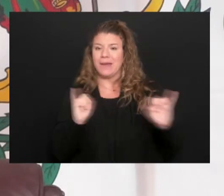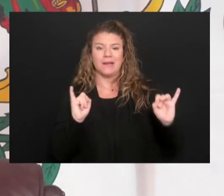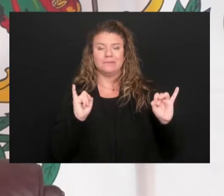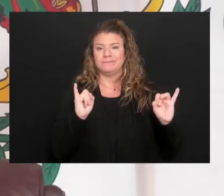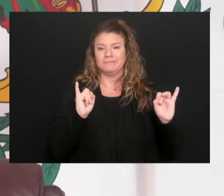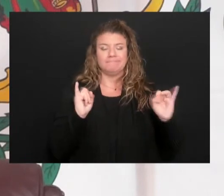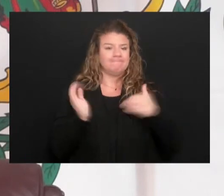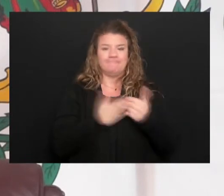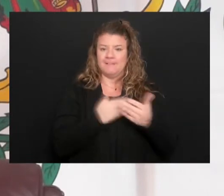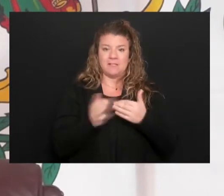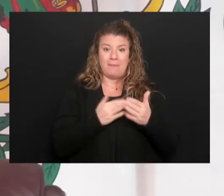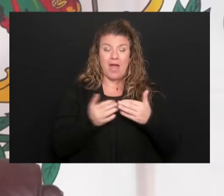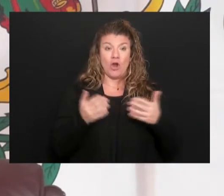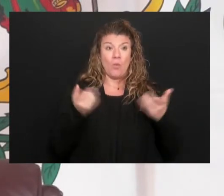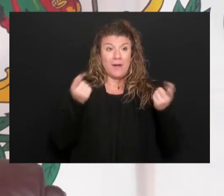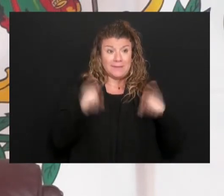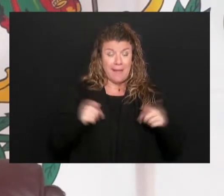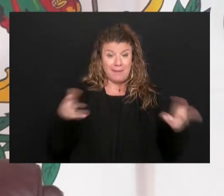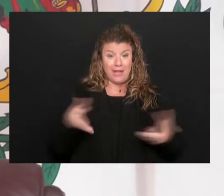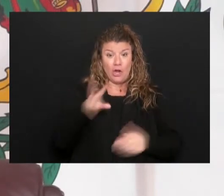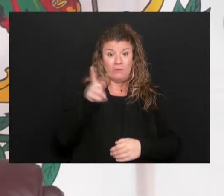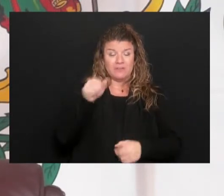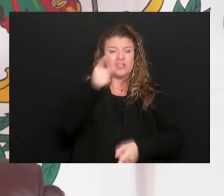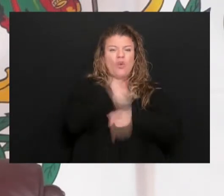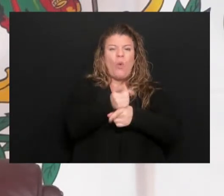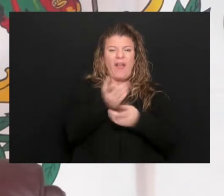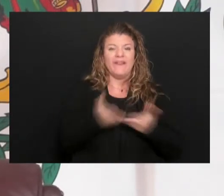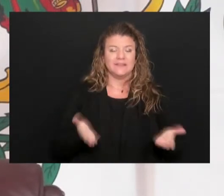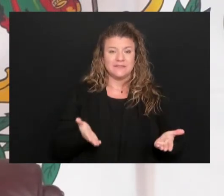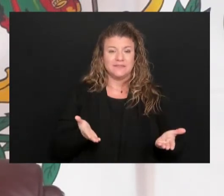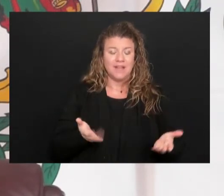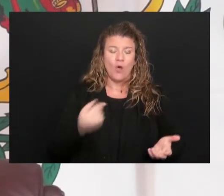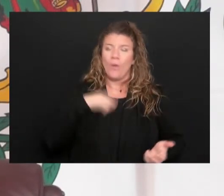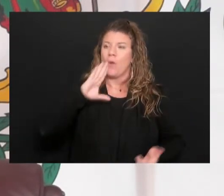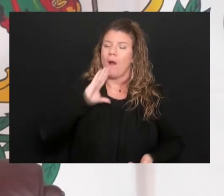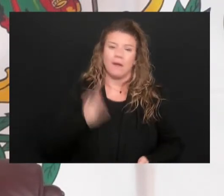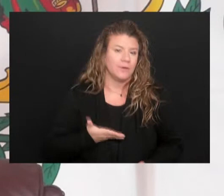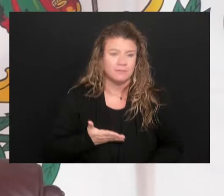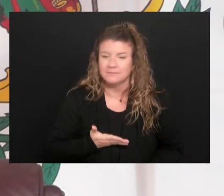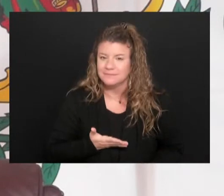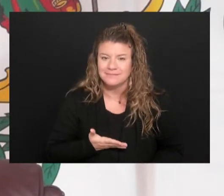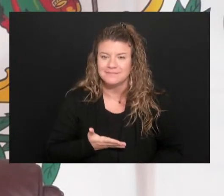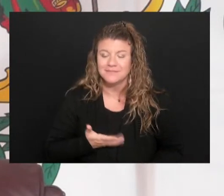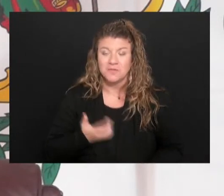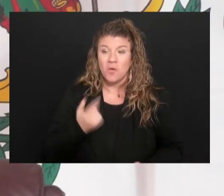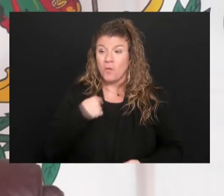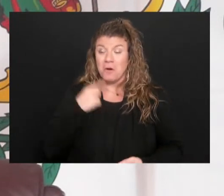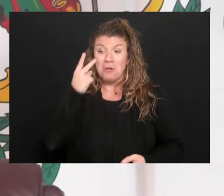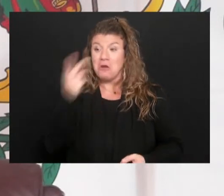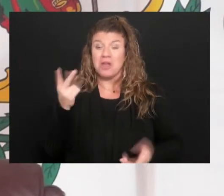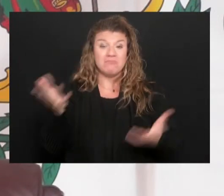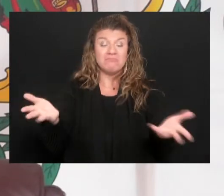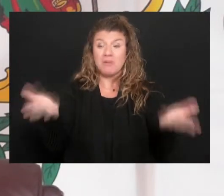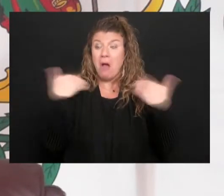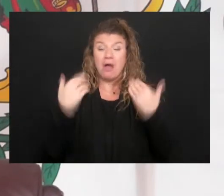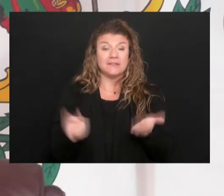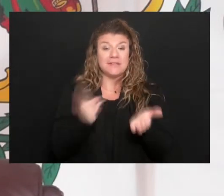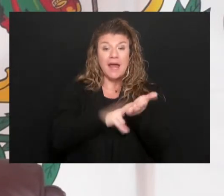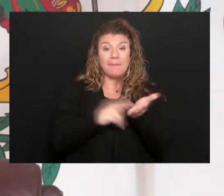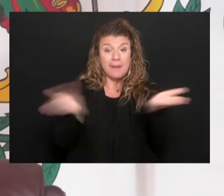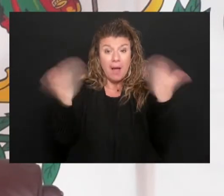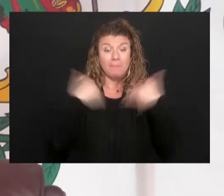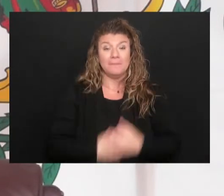we're doing the right things in West Virginia. But no, we'd welcome you. We're looking for you to sign up and come on